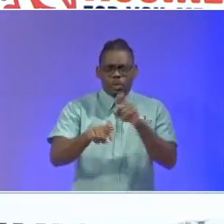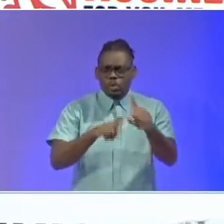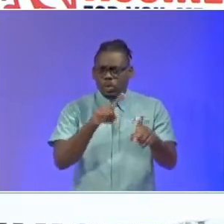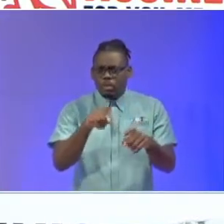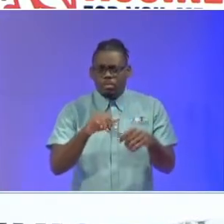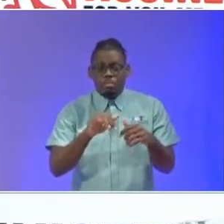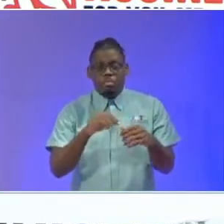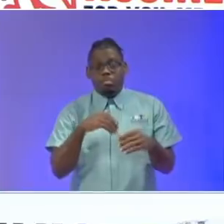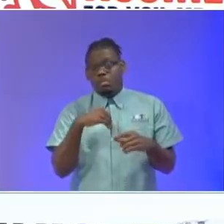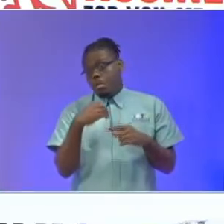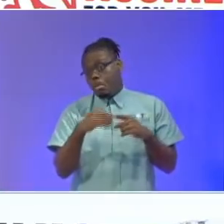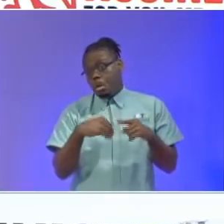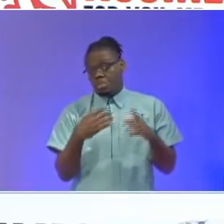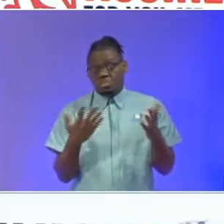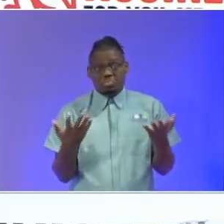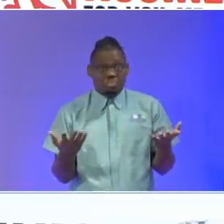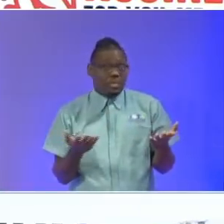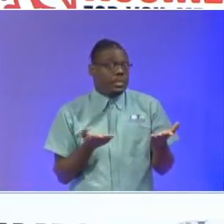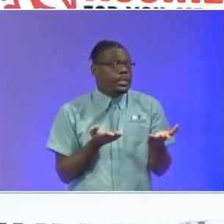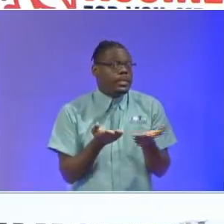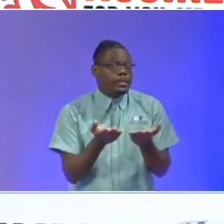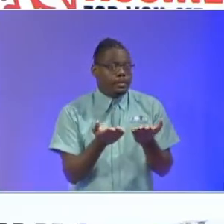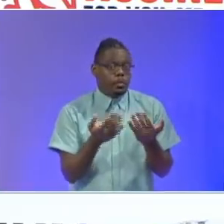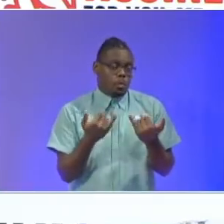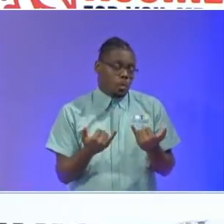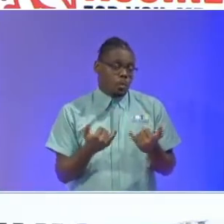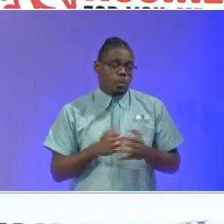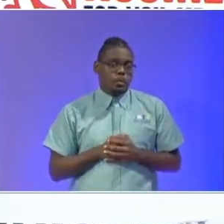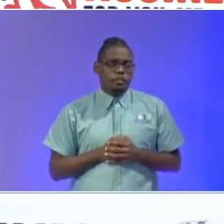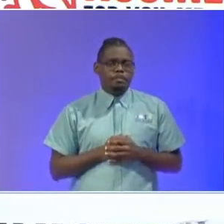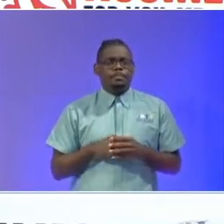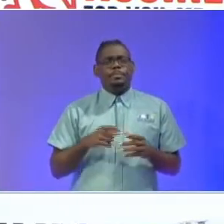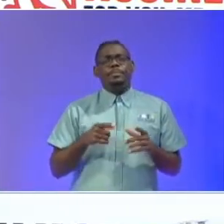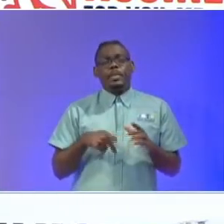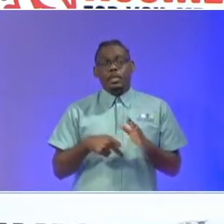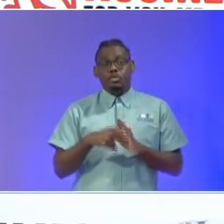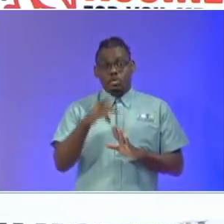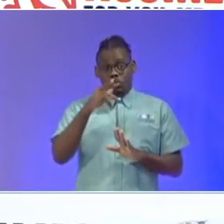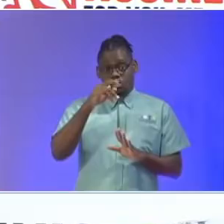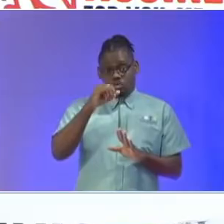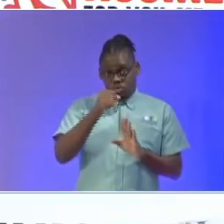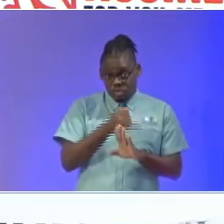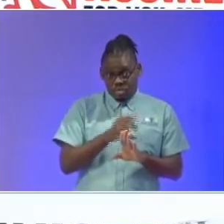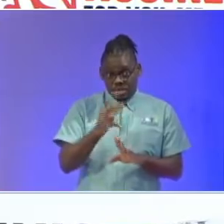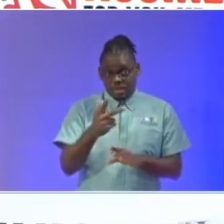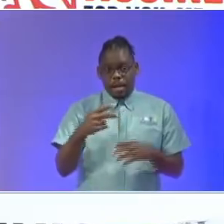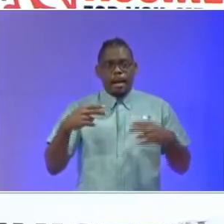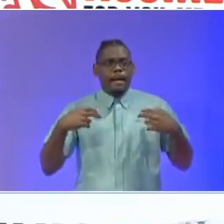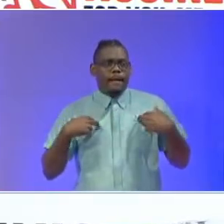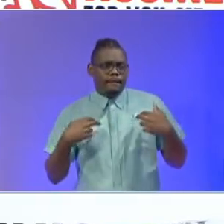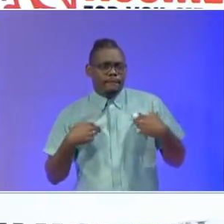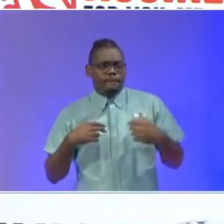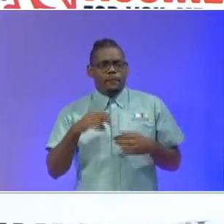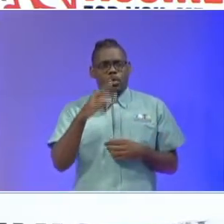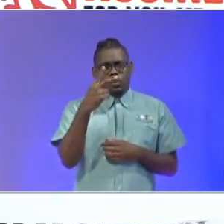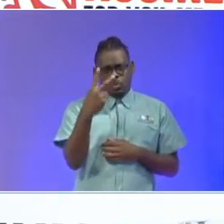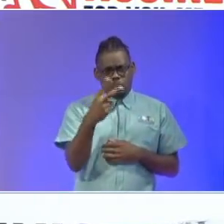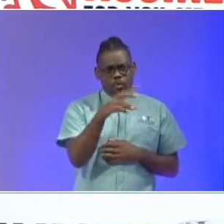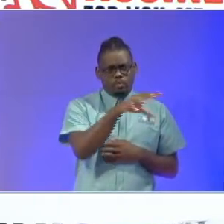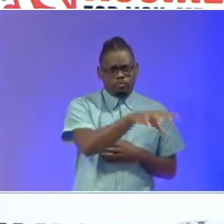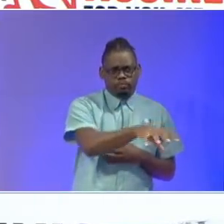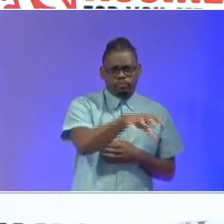public servants. Yes. So since January the 3rd, we have had 2 dedicated sites or lines for public